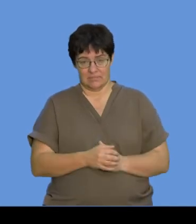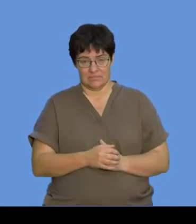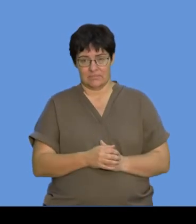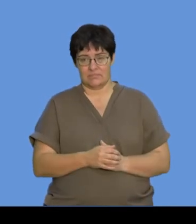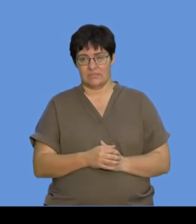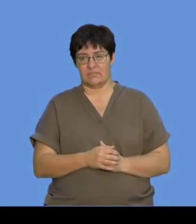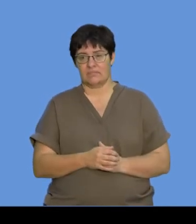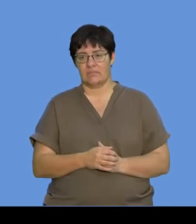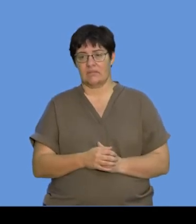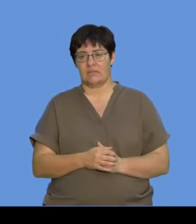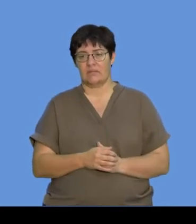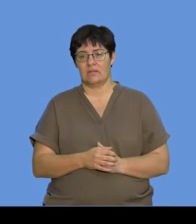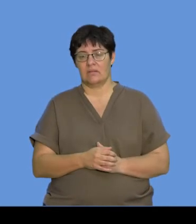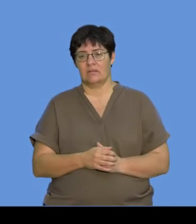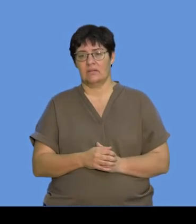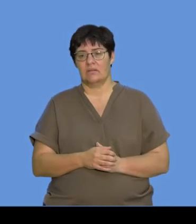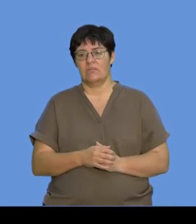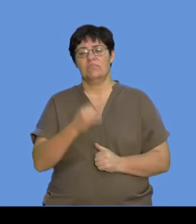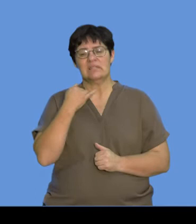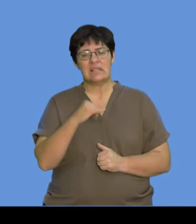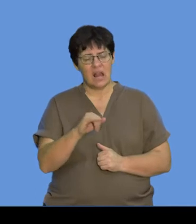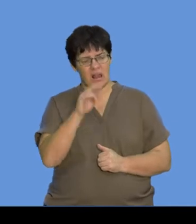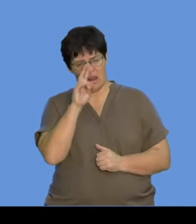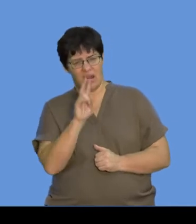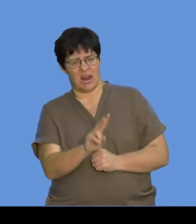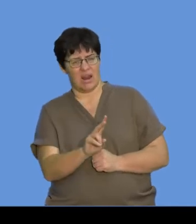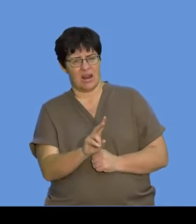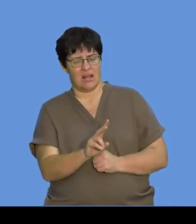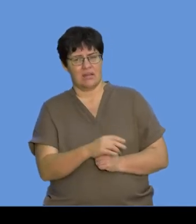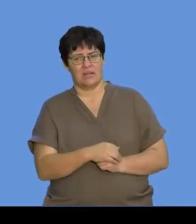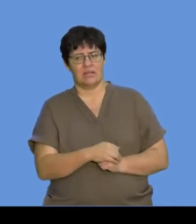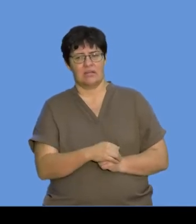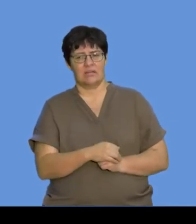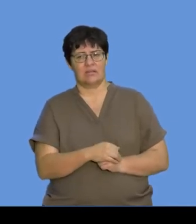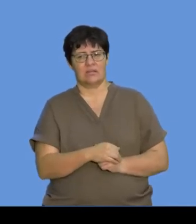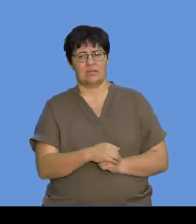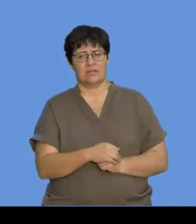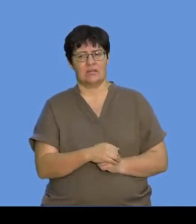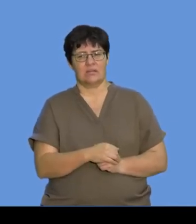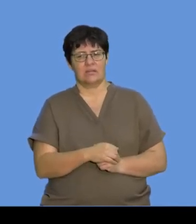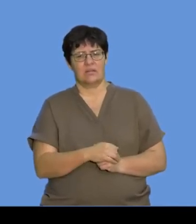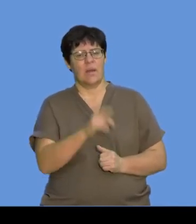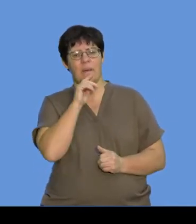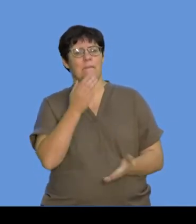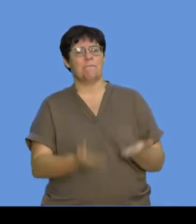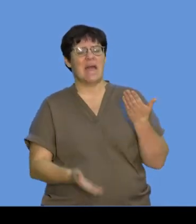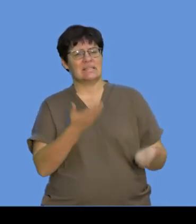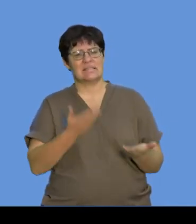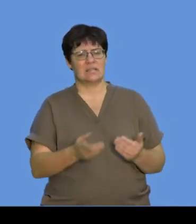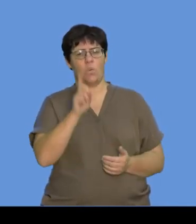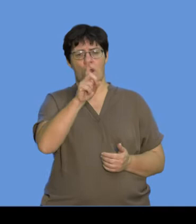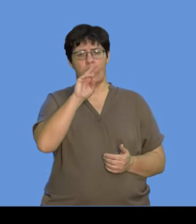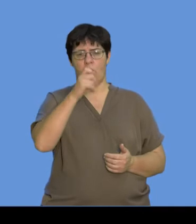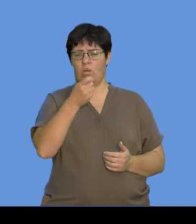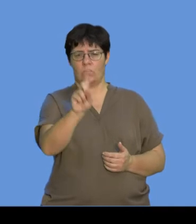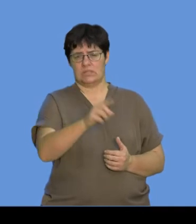matter. Okay, right. And then we're still looking into the question now, would say, what is the